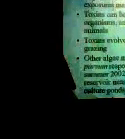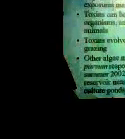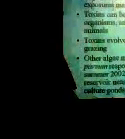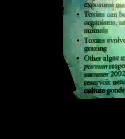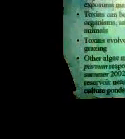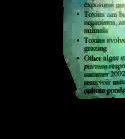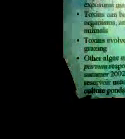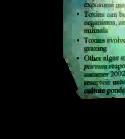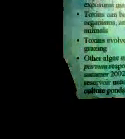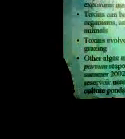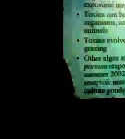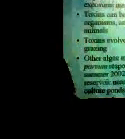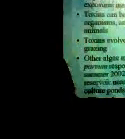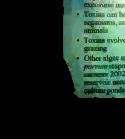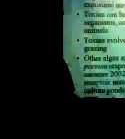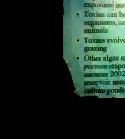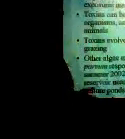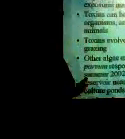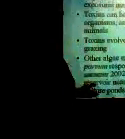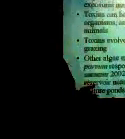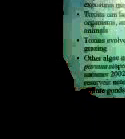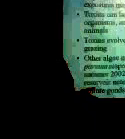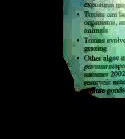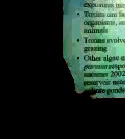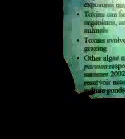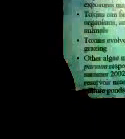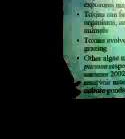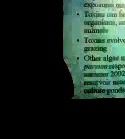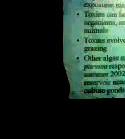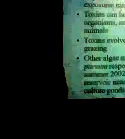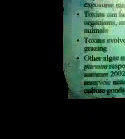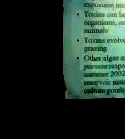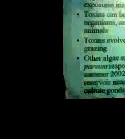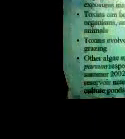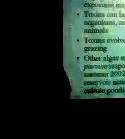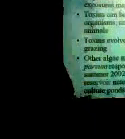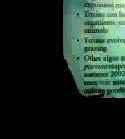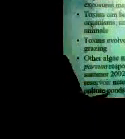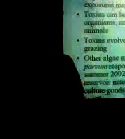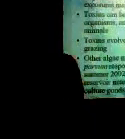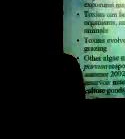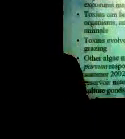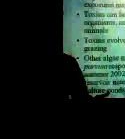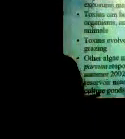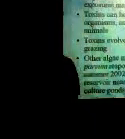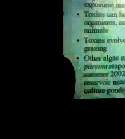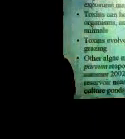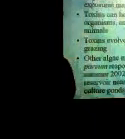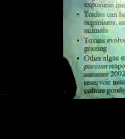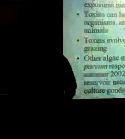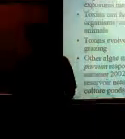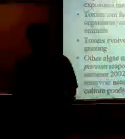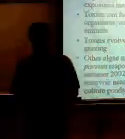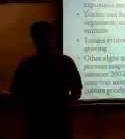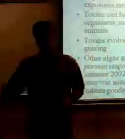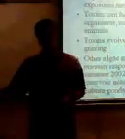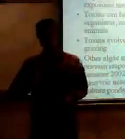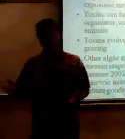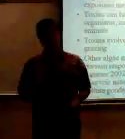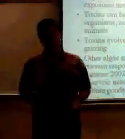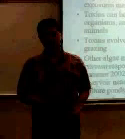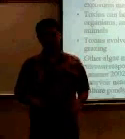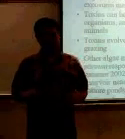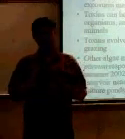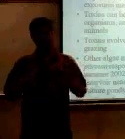have phosphatases, right? You have to have phosphatases to do things like convert between ADP and ATP, right? To